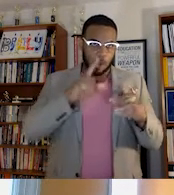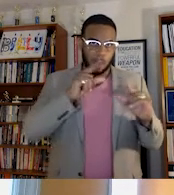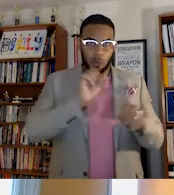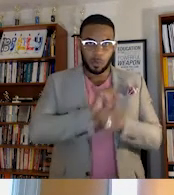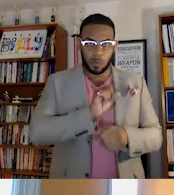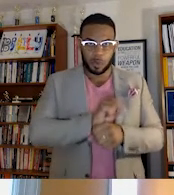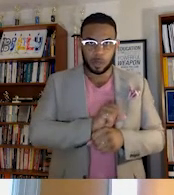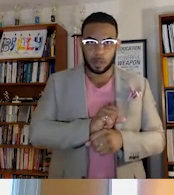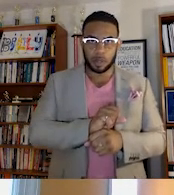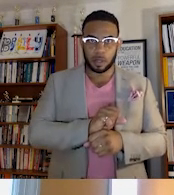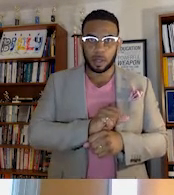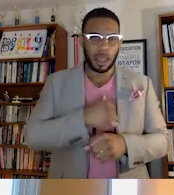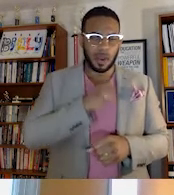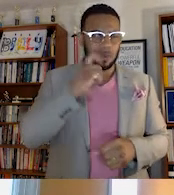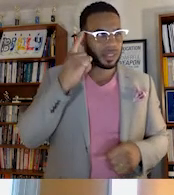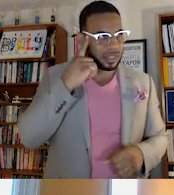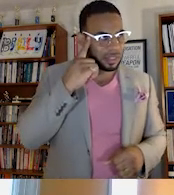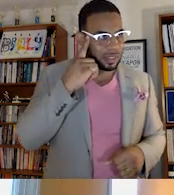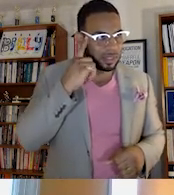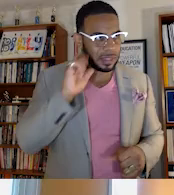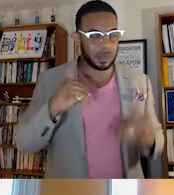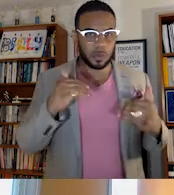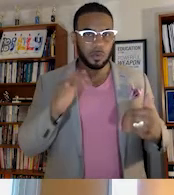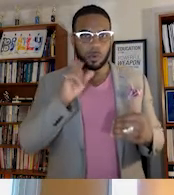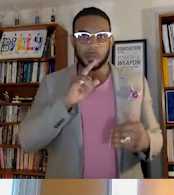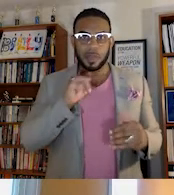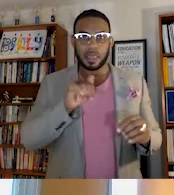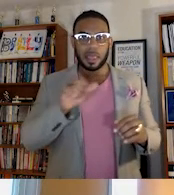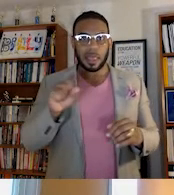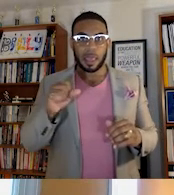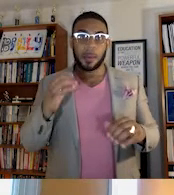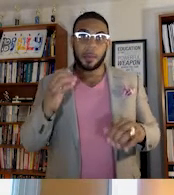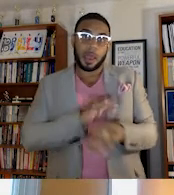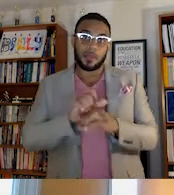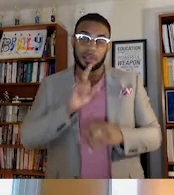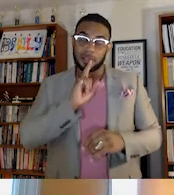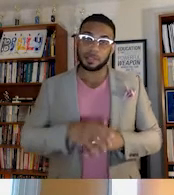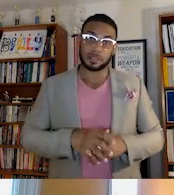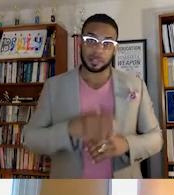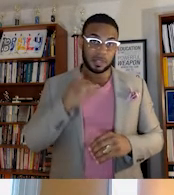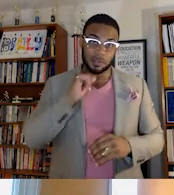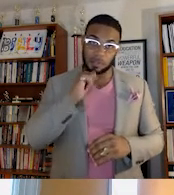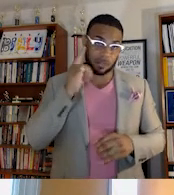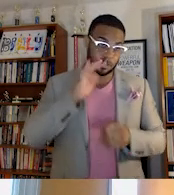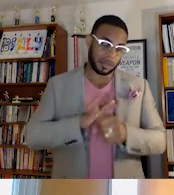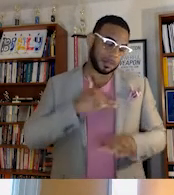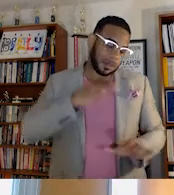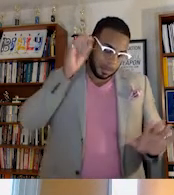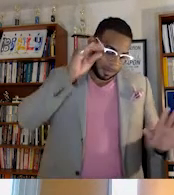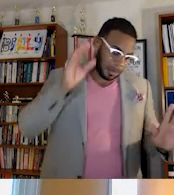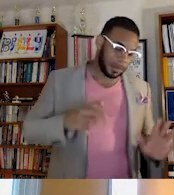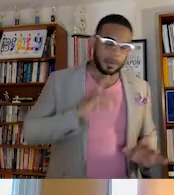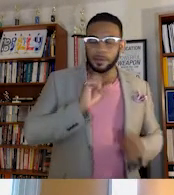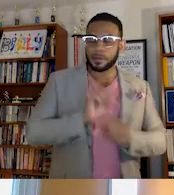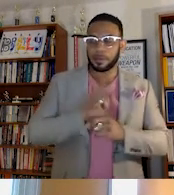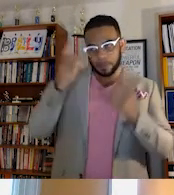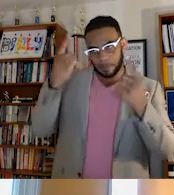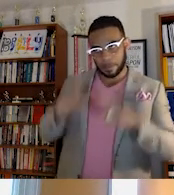to work, I don't think that this movement would be as powerful as it is if it weren't. That's just my opinion.